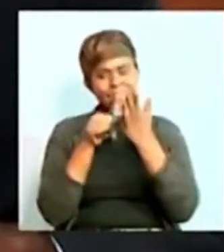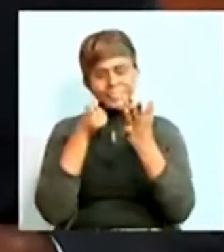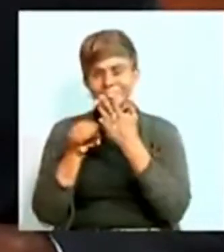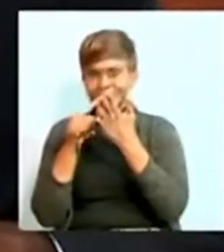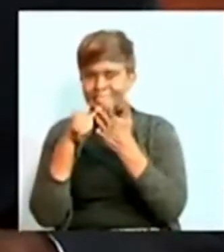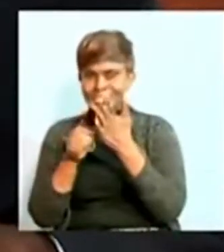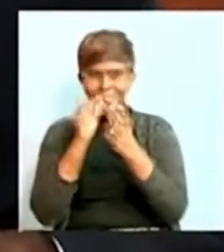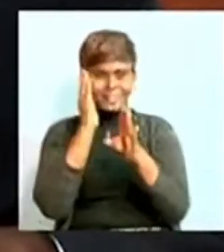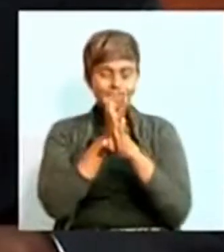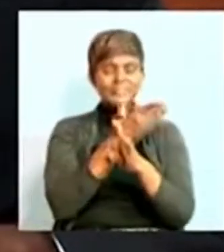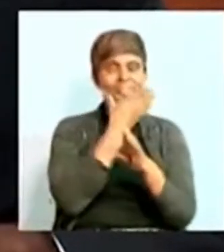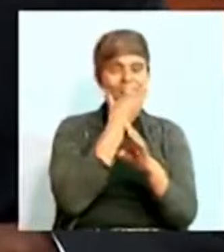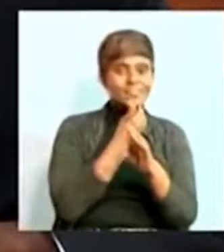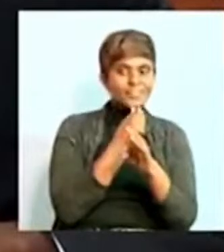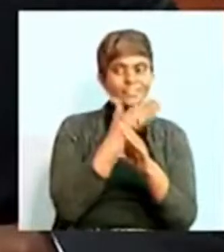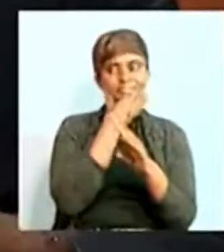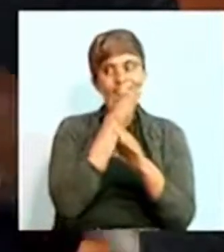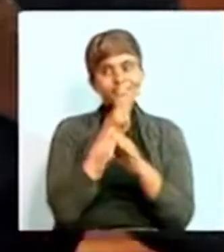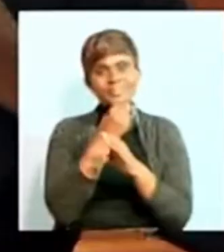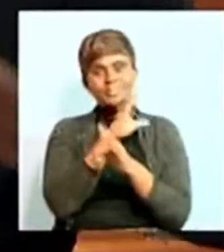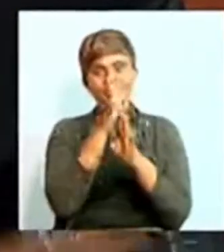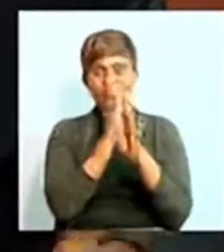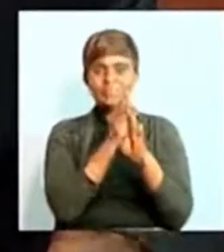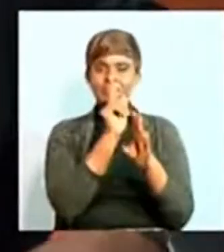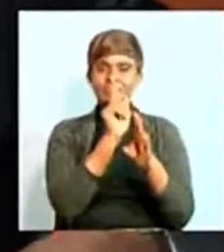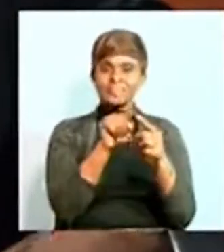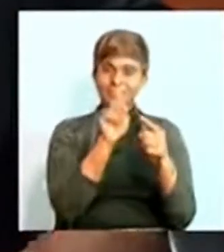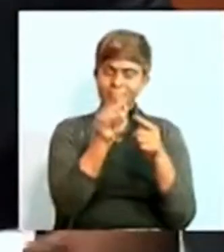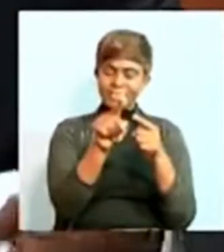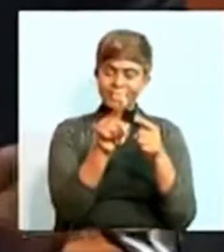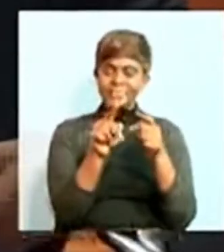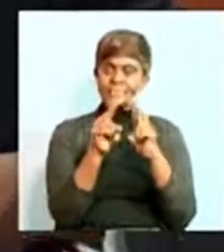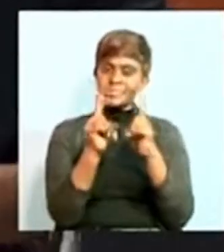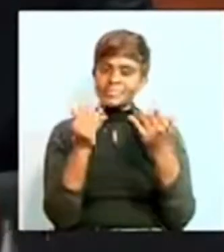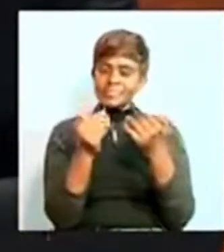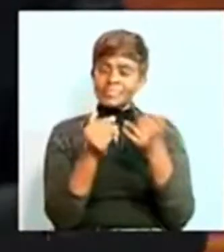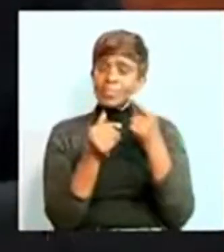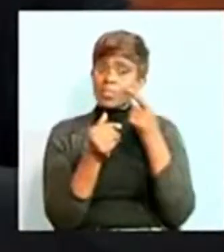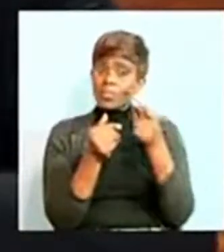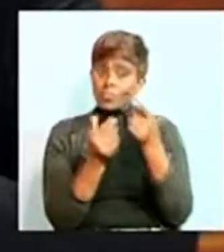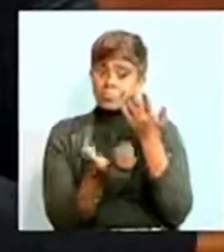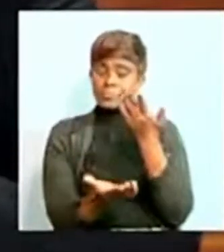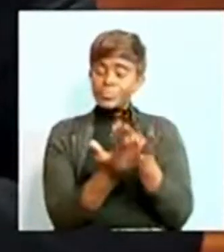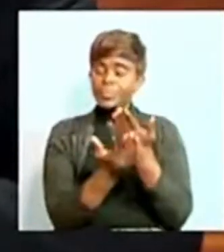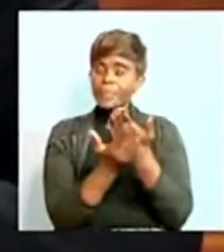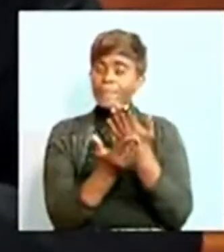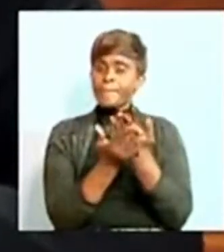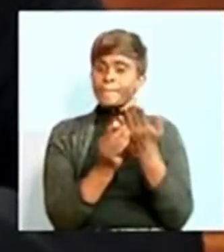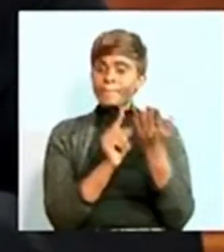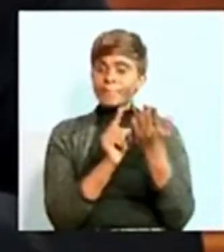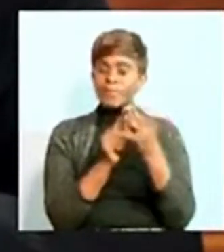the Commission and the Commission to you. So, on the Appendix